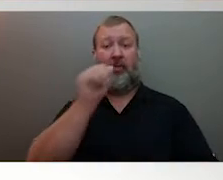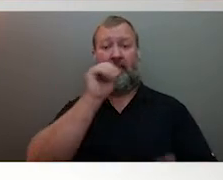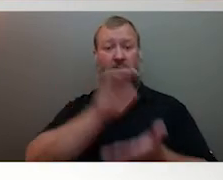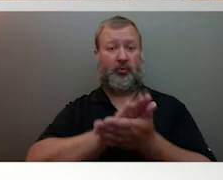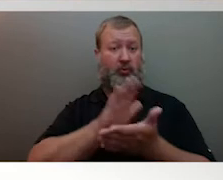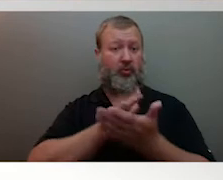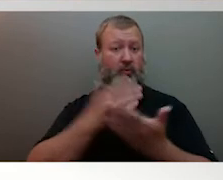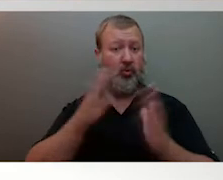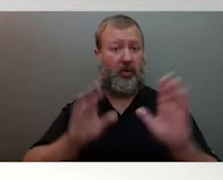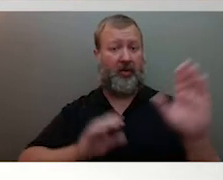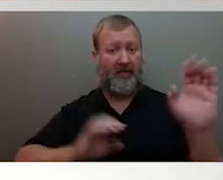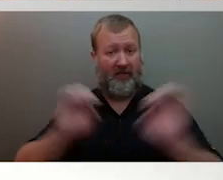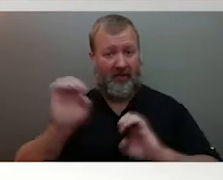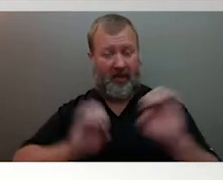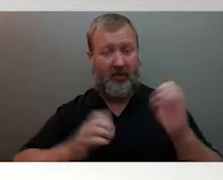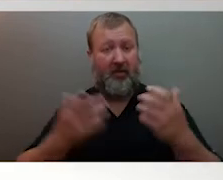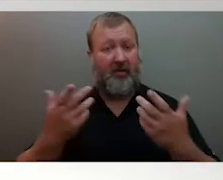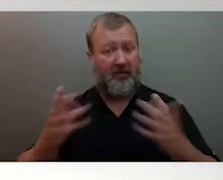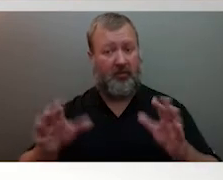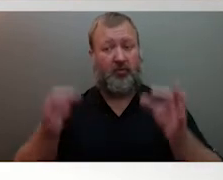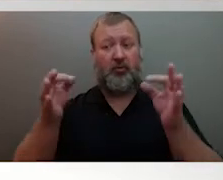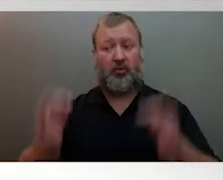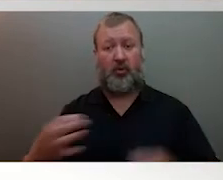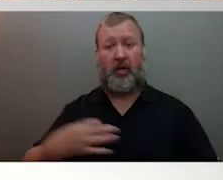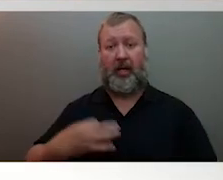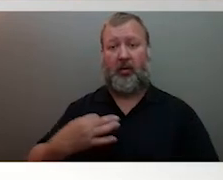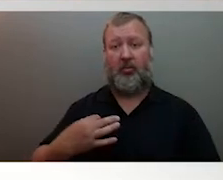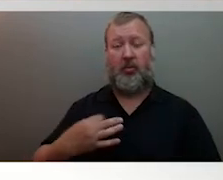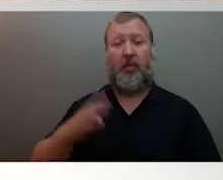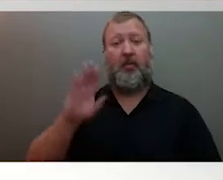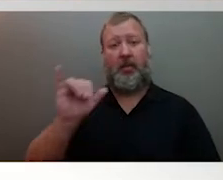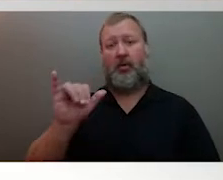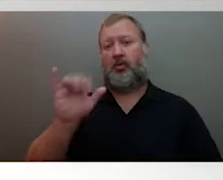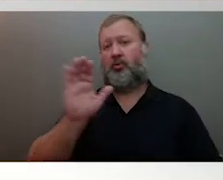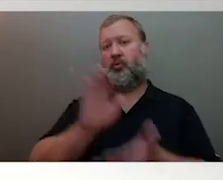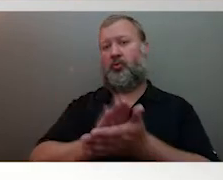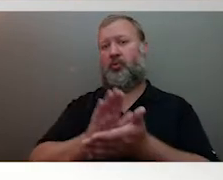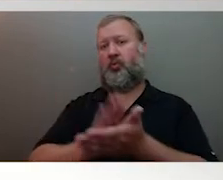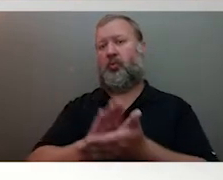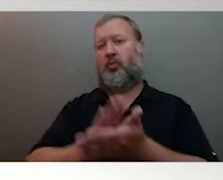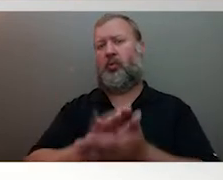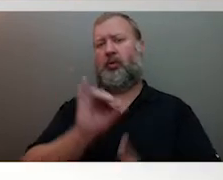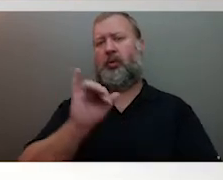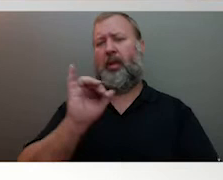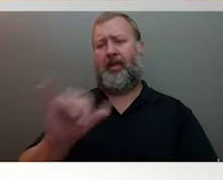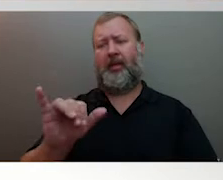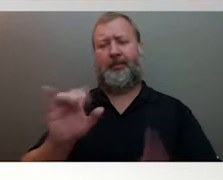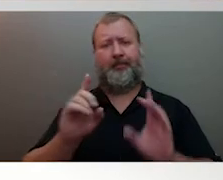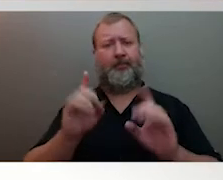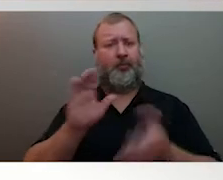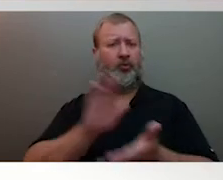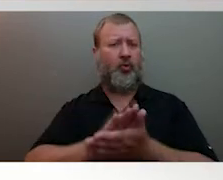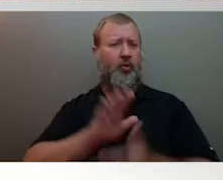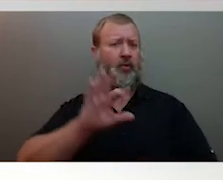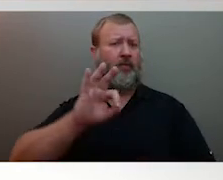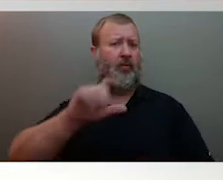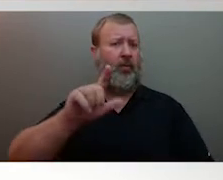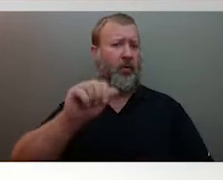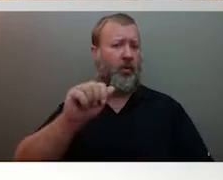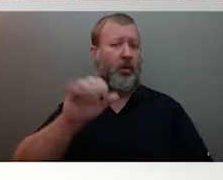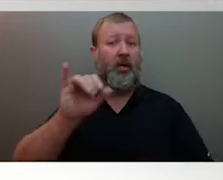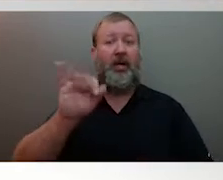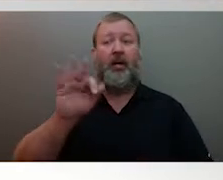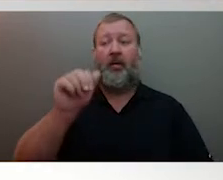already been evaluated and determined eligible by a school in a school district in the state of Florida. If